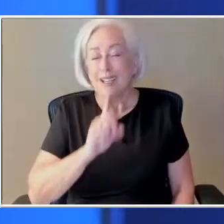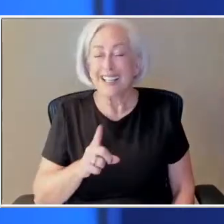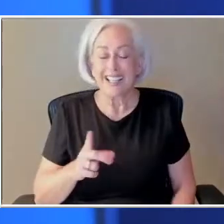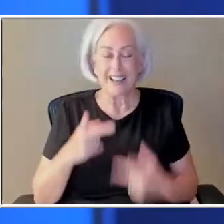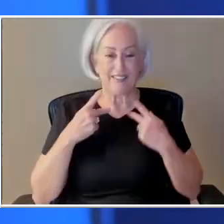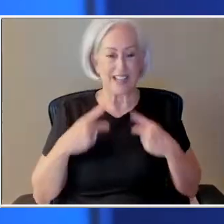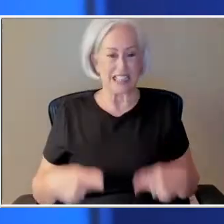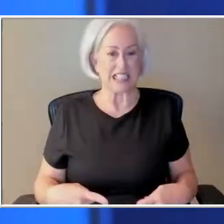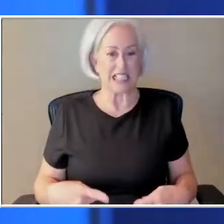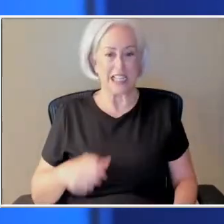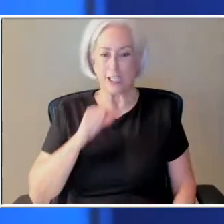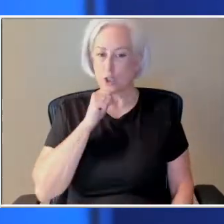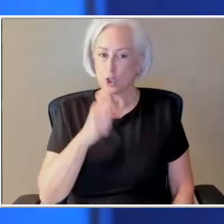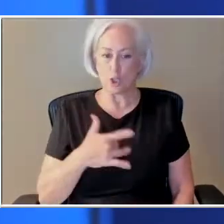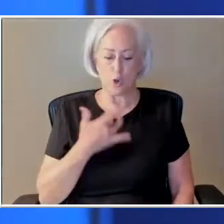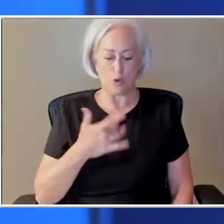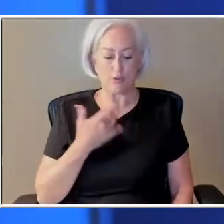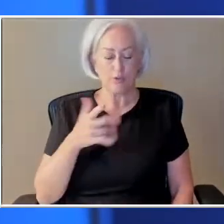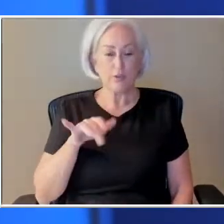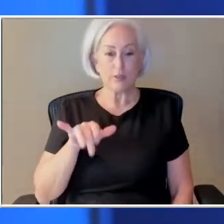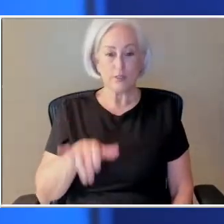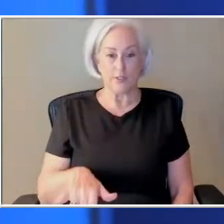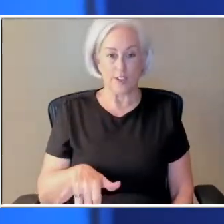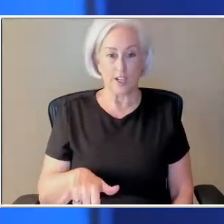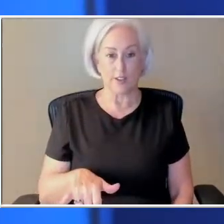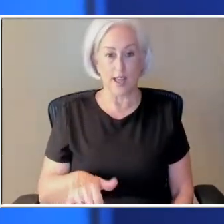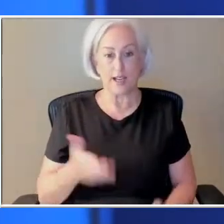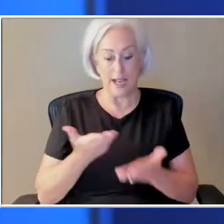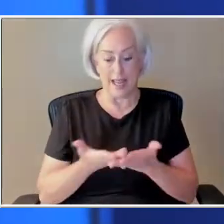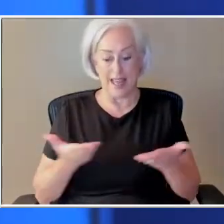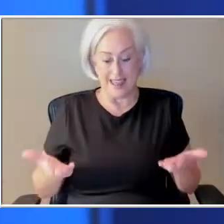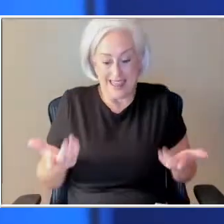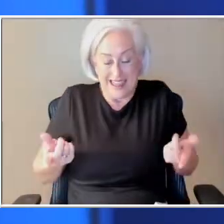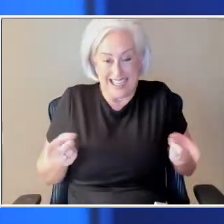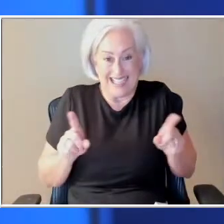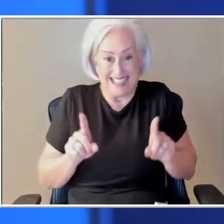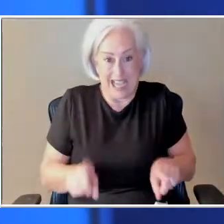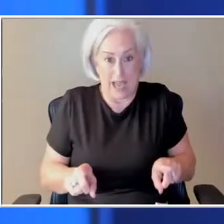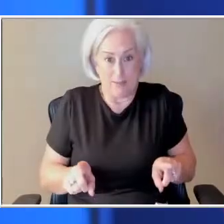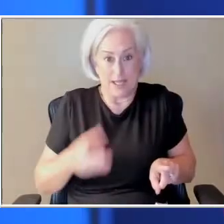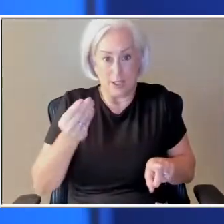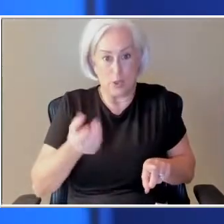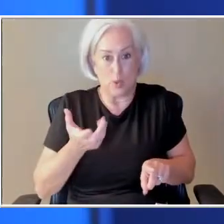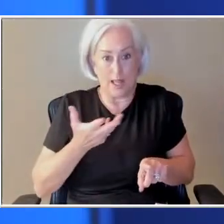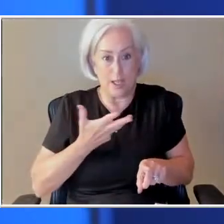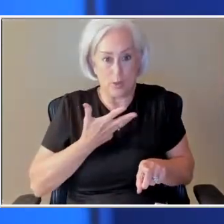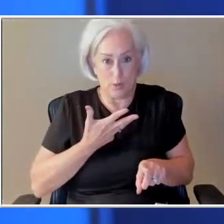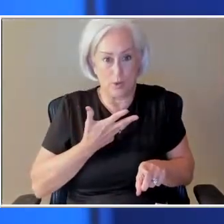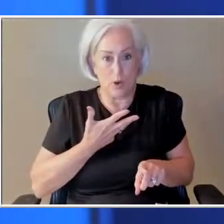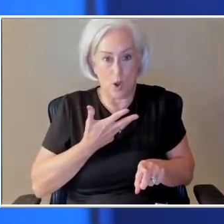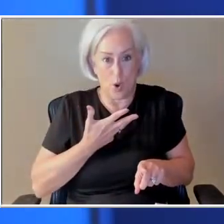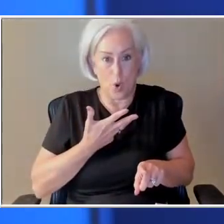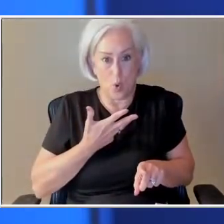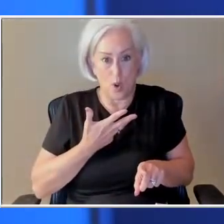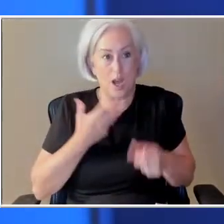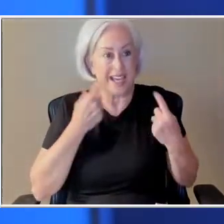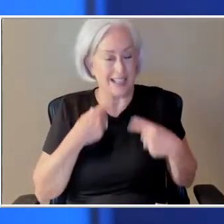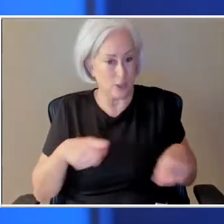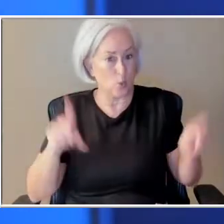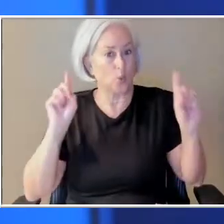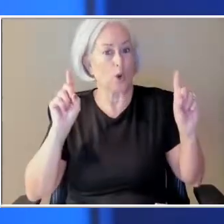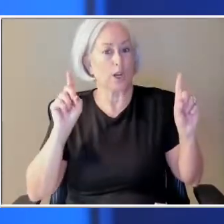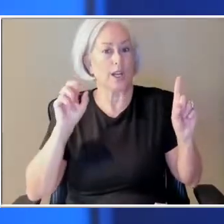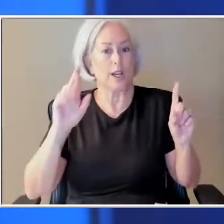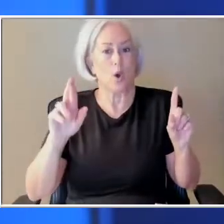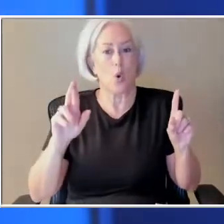that. There are things that happen, you know, that let you know that they are working or that they are